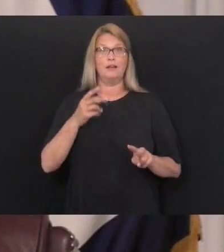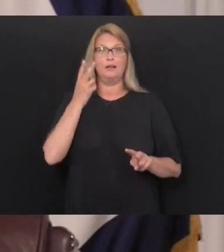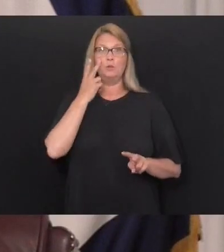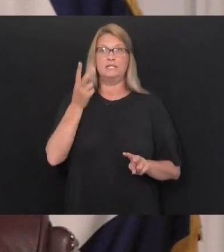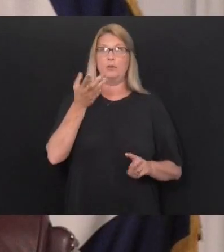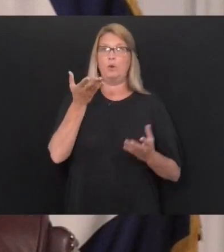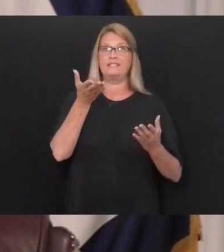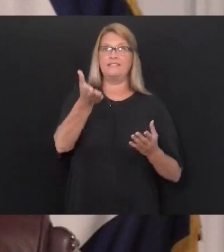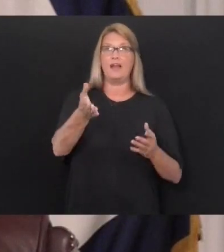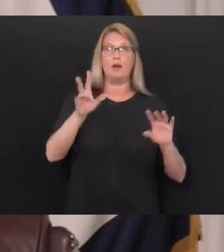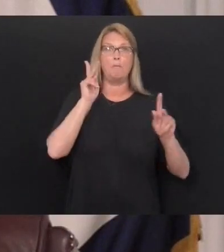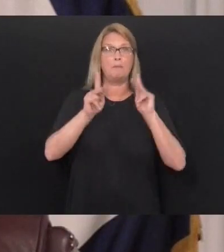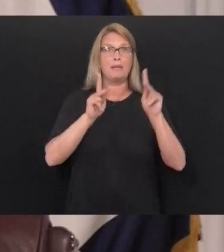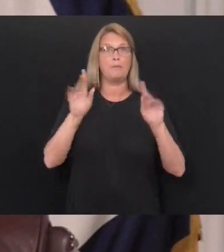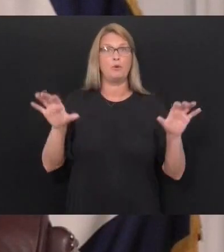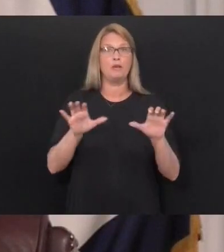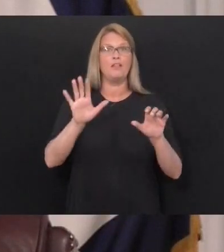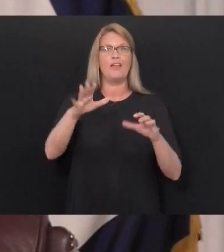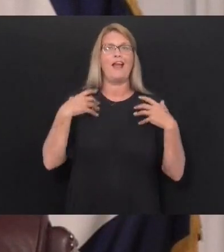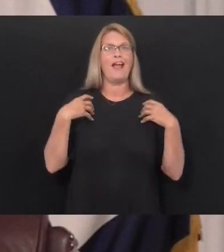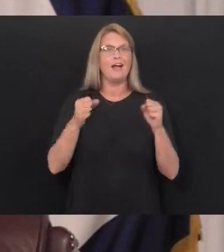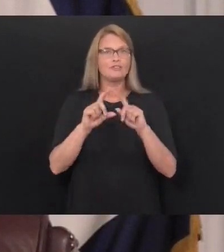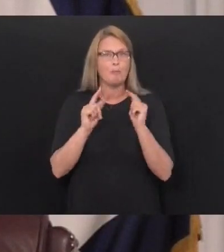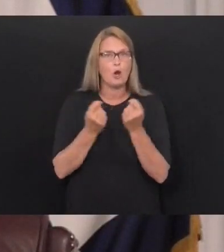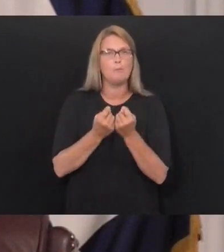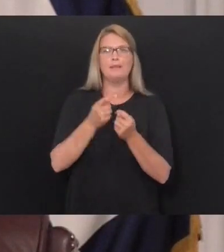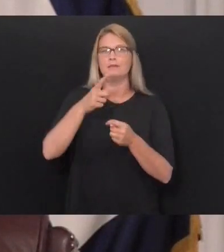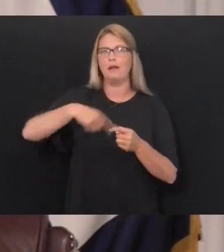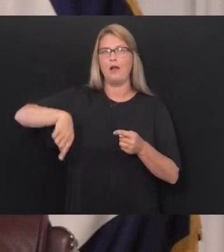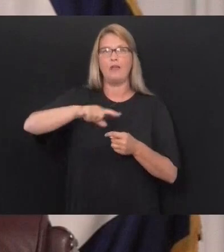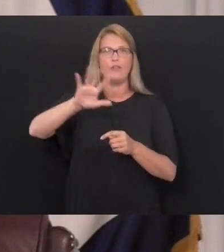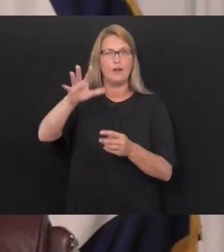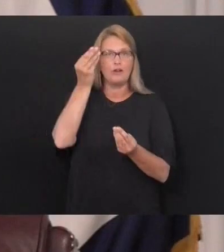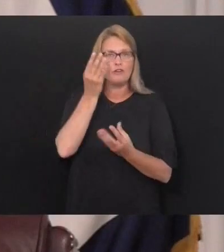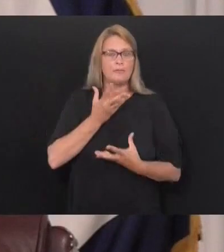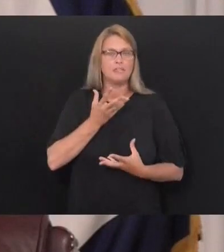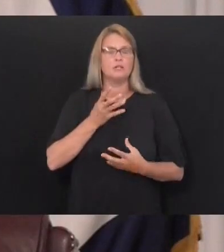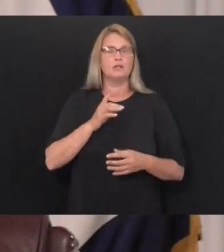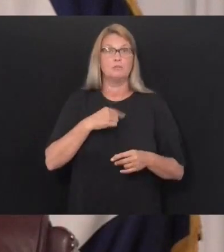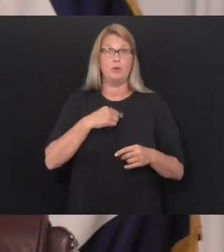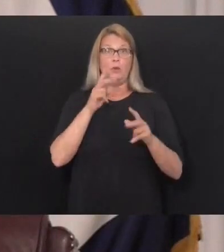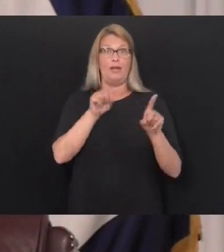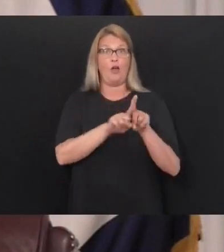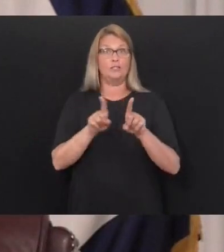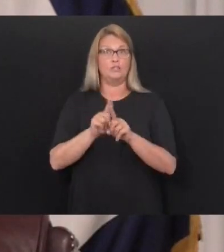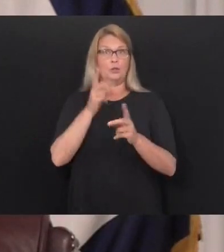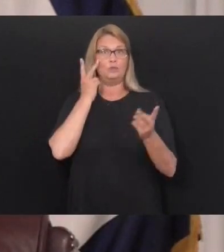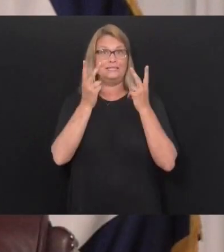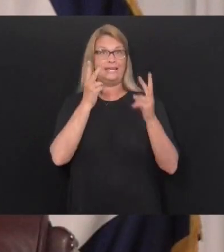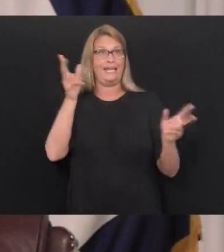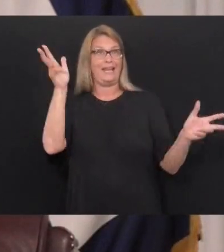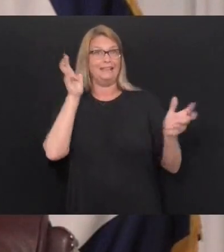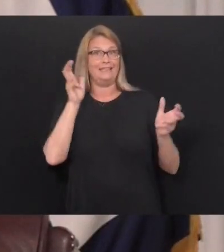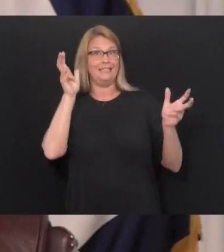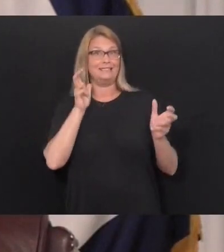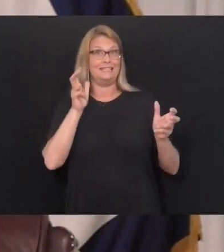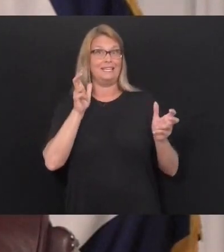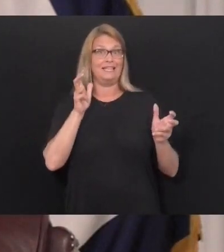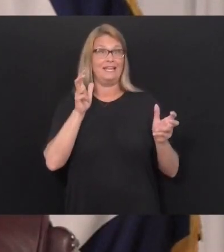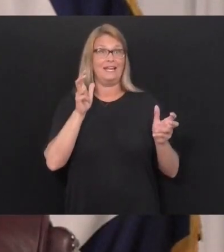good. We're going to hit this. We'll be able to start August 3rd, But as we've watched the numbers,